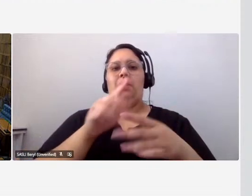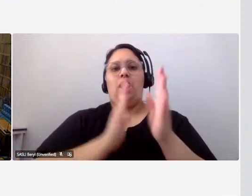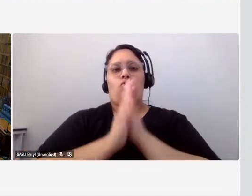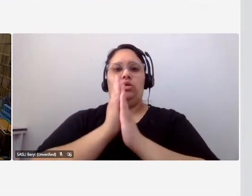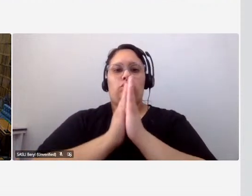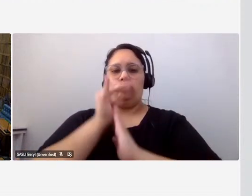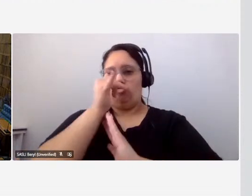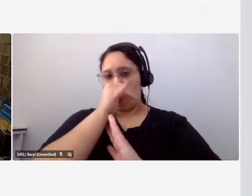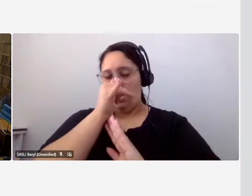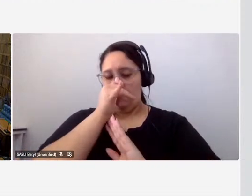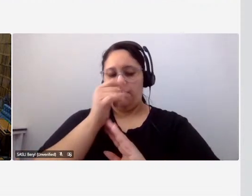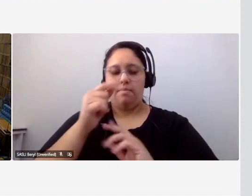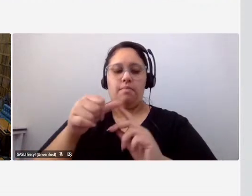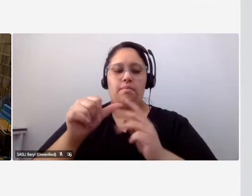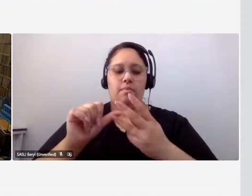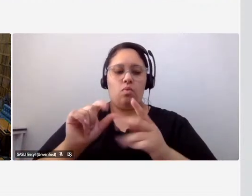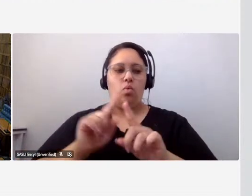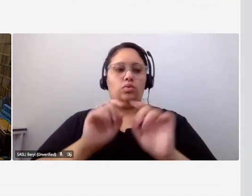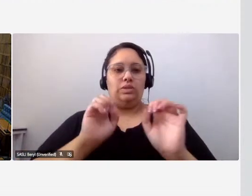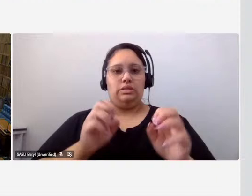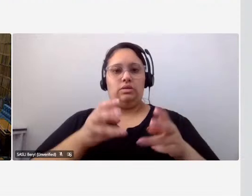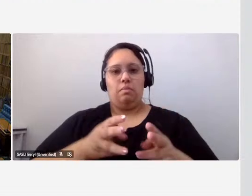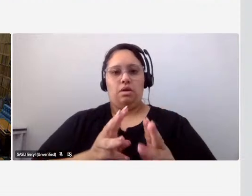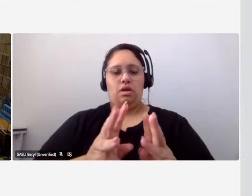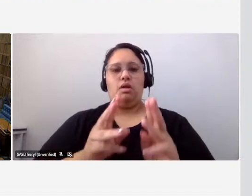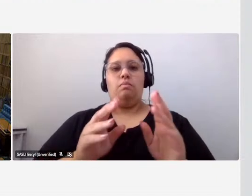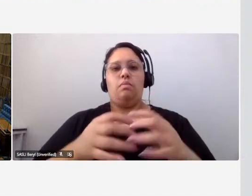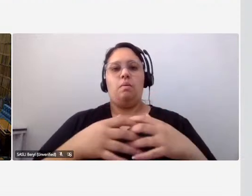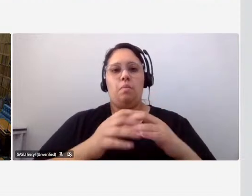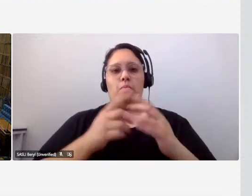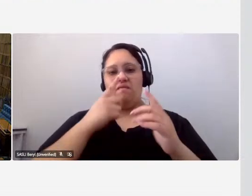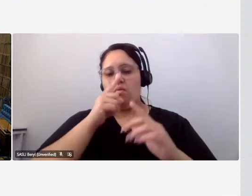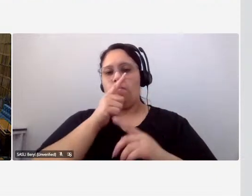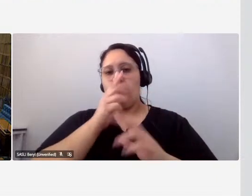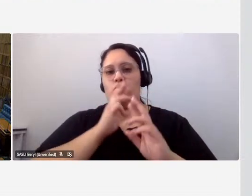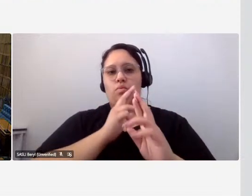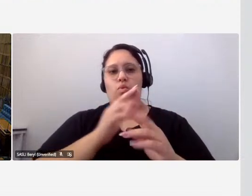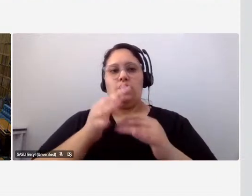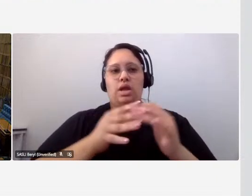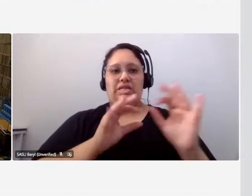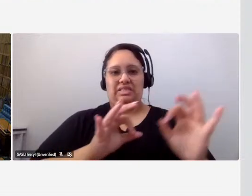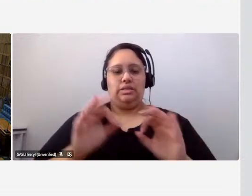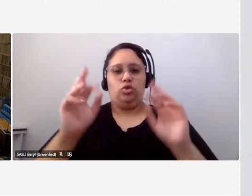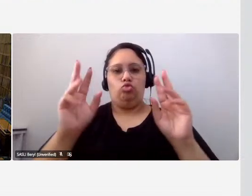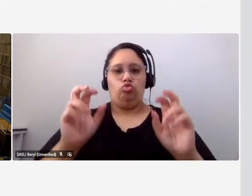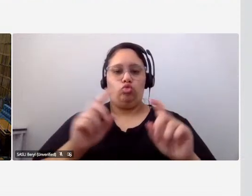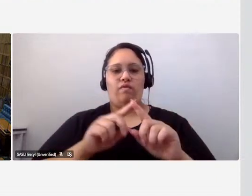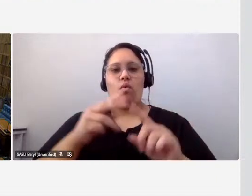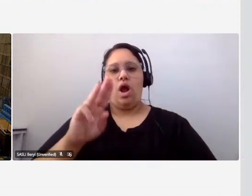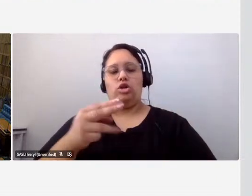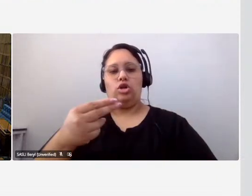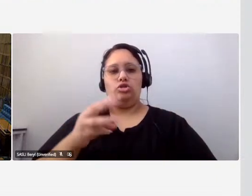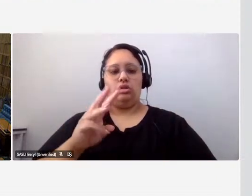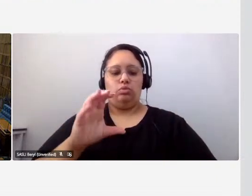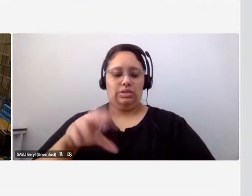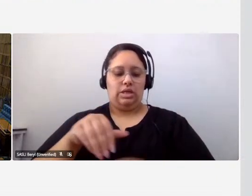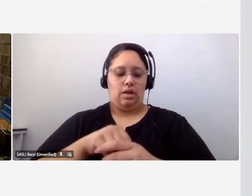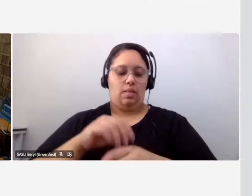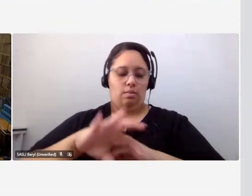heritage crime. And that mechanism exists for the public to report any such issues to HWC throughout the